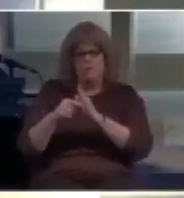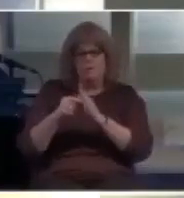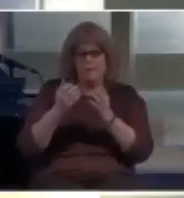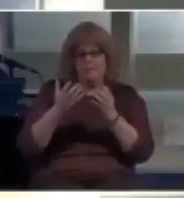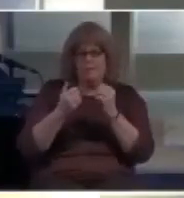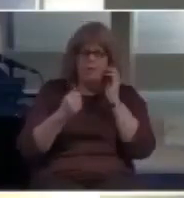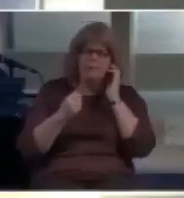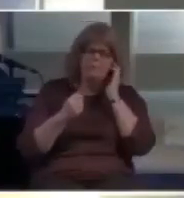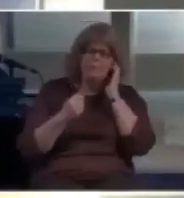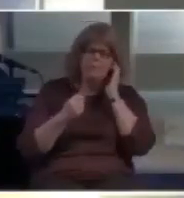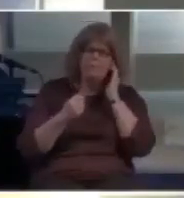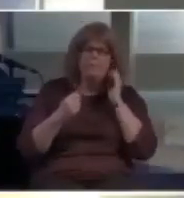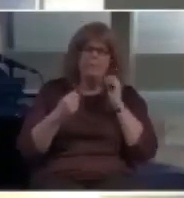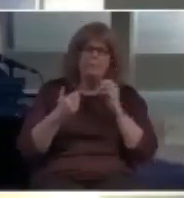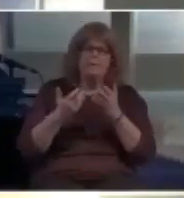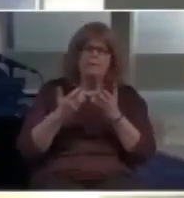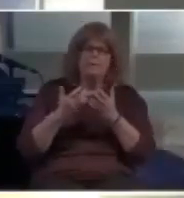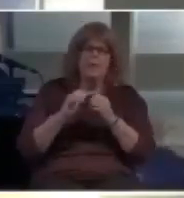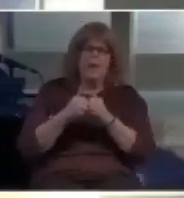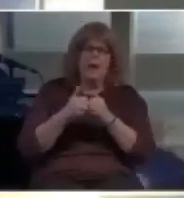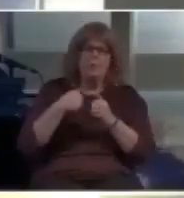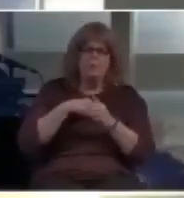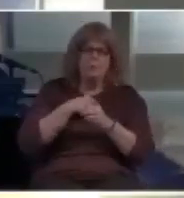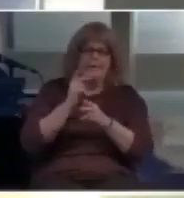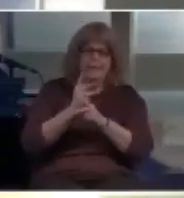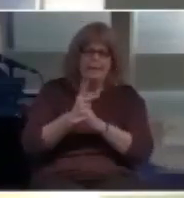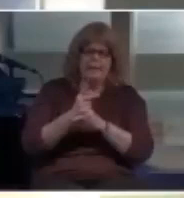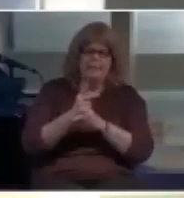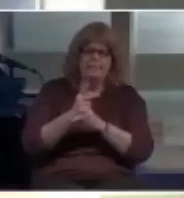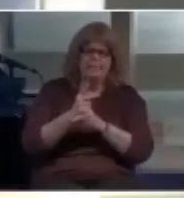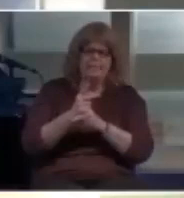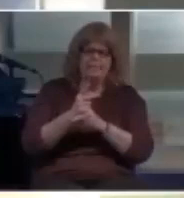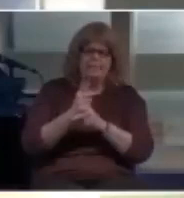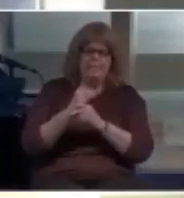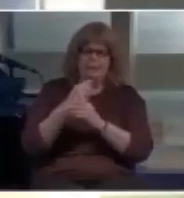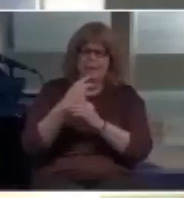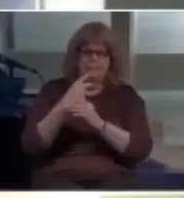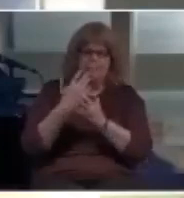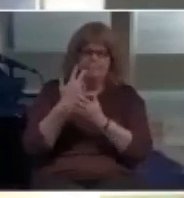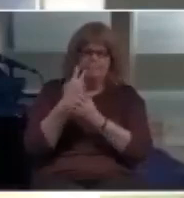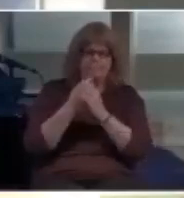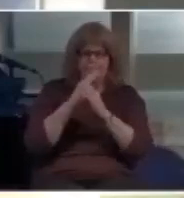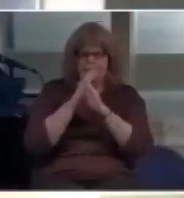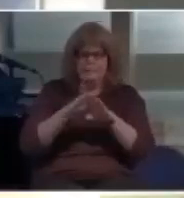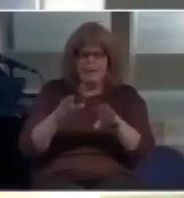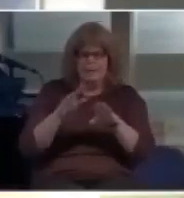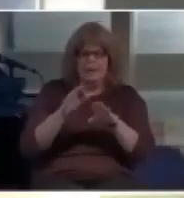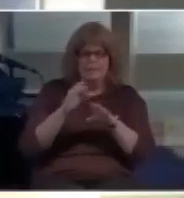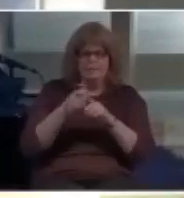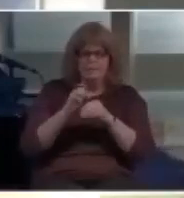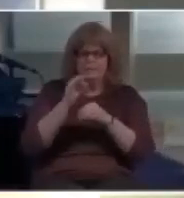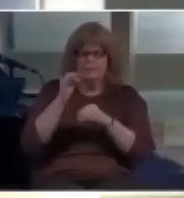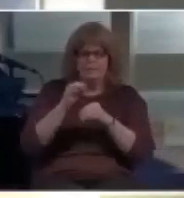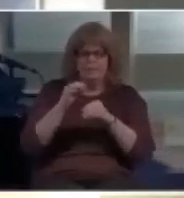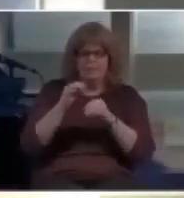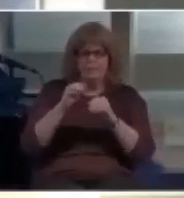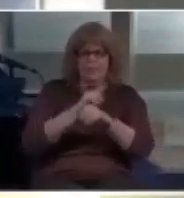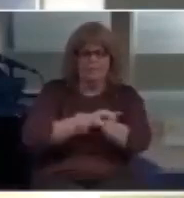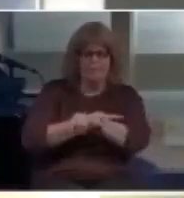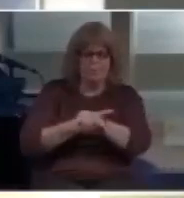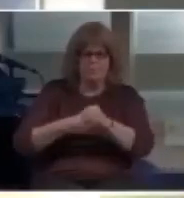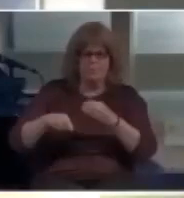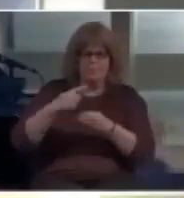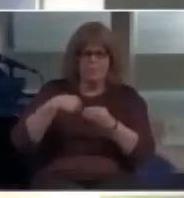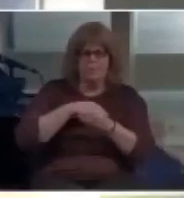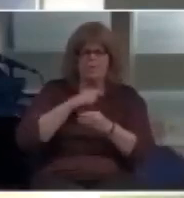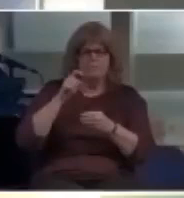want. But how do we keep from getting swept up or silenced by the spiritual forces around us? And it's